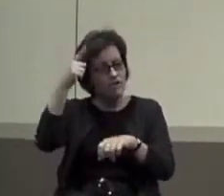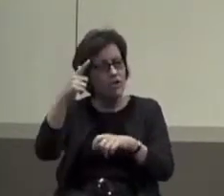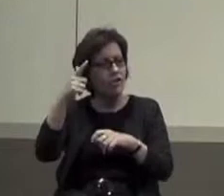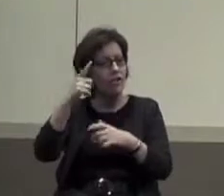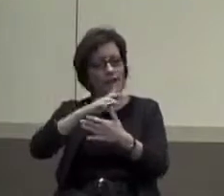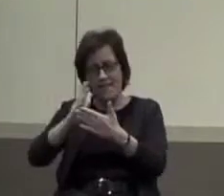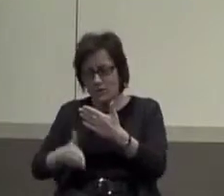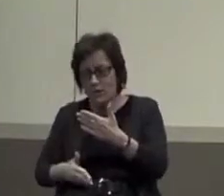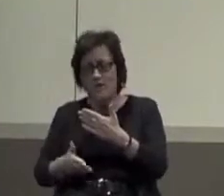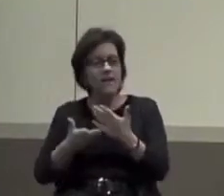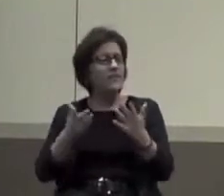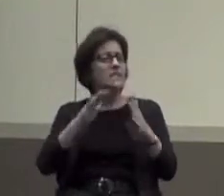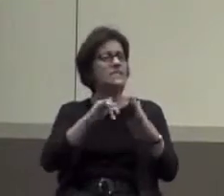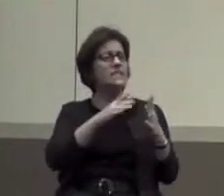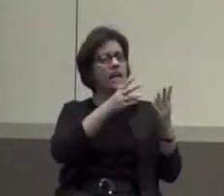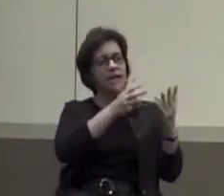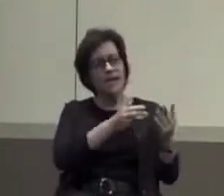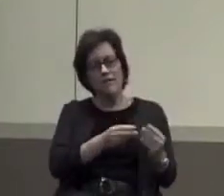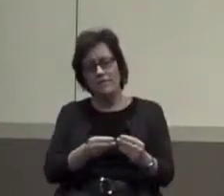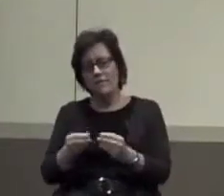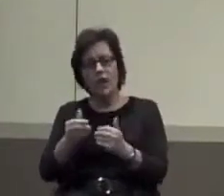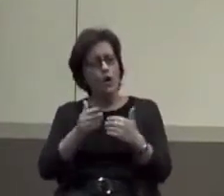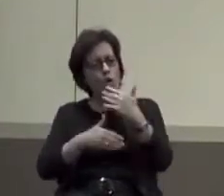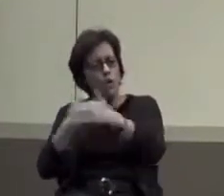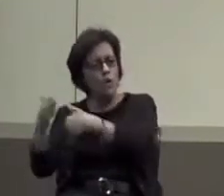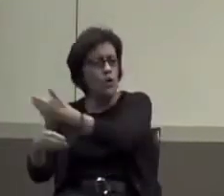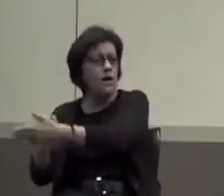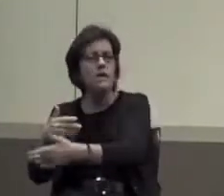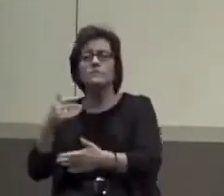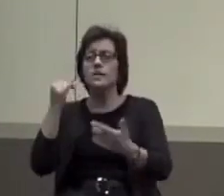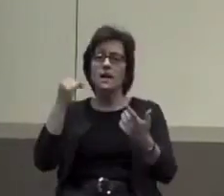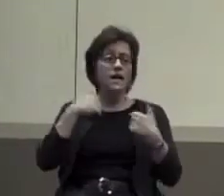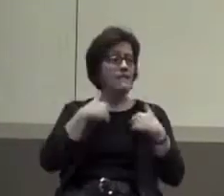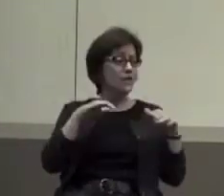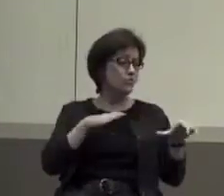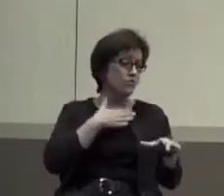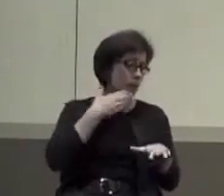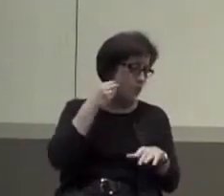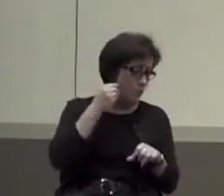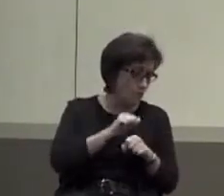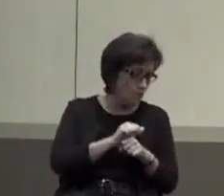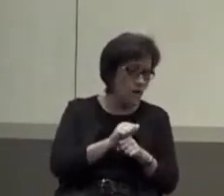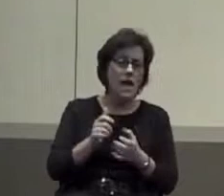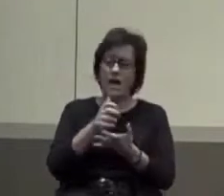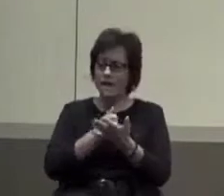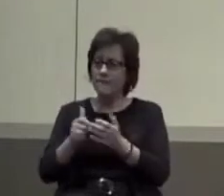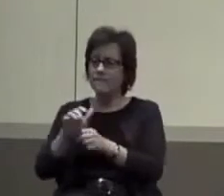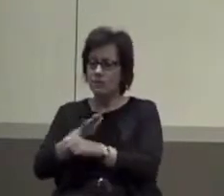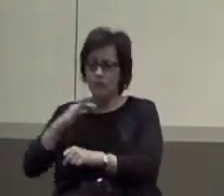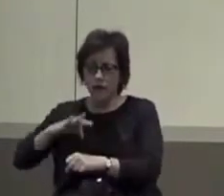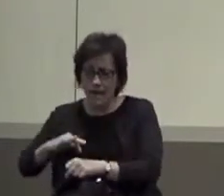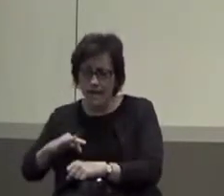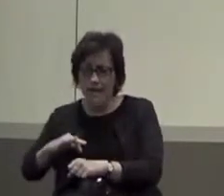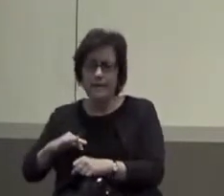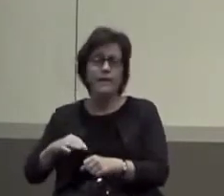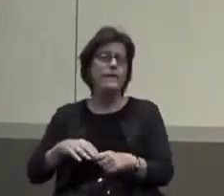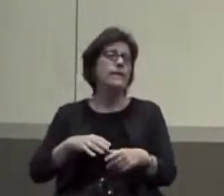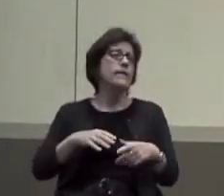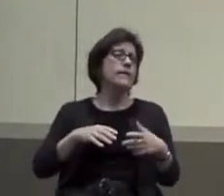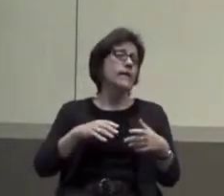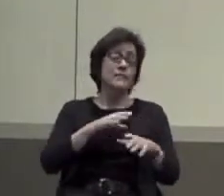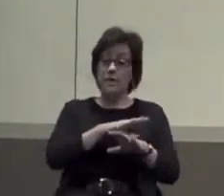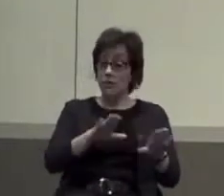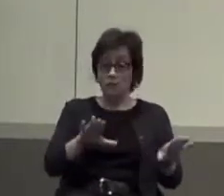of flow from one another, such as if I do my homework, then I get full credit for it, or if I don't do my homework,